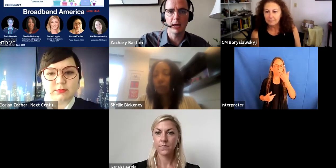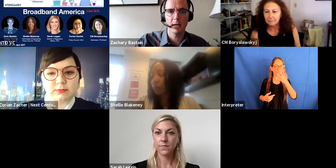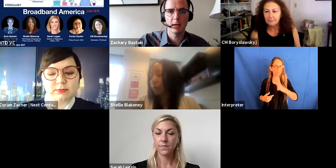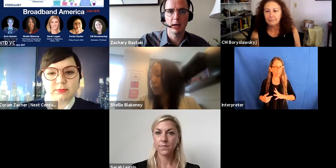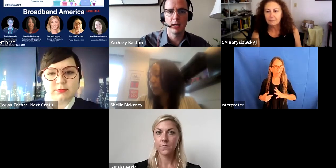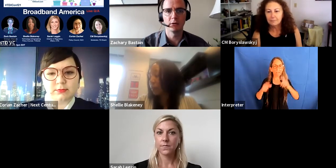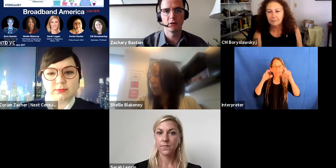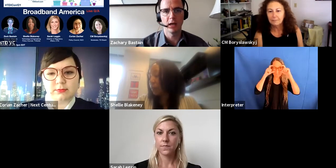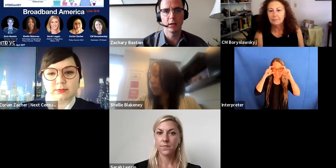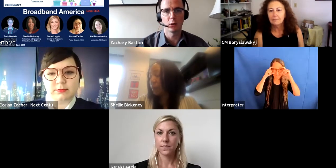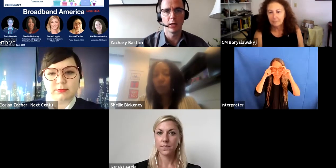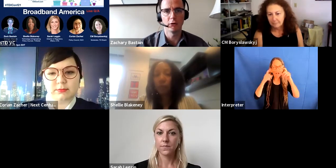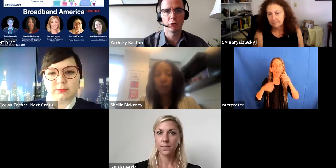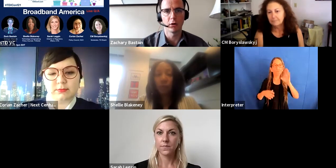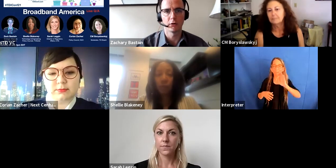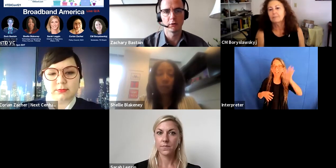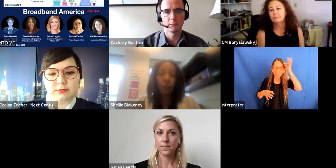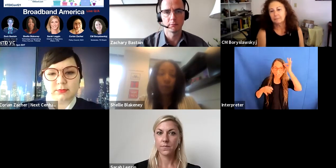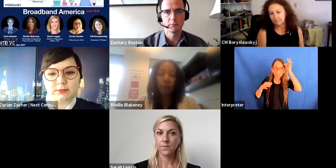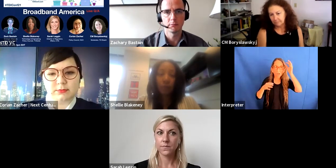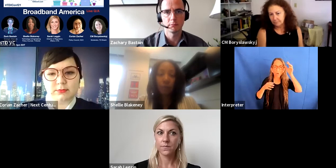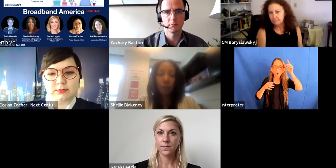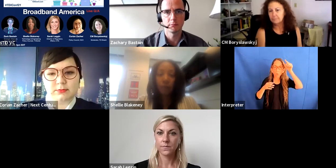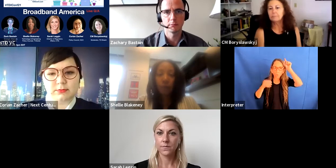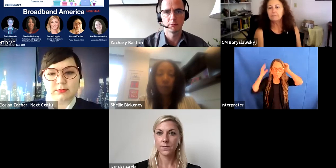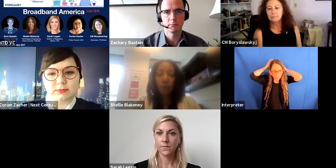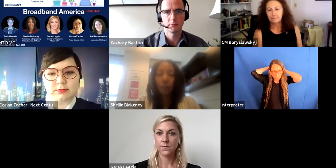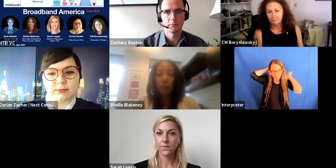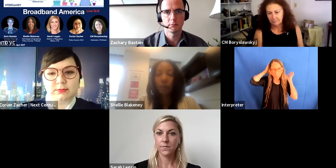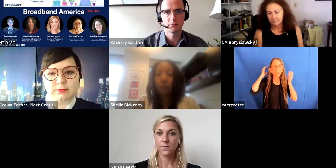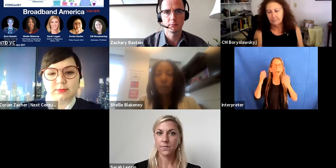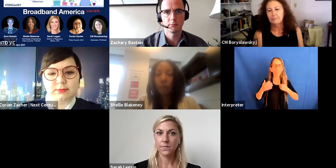pulled back and a gray shirt.